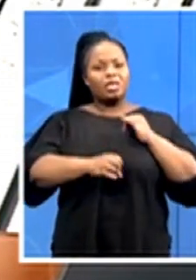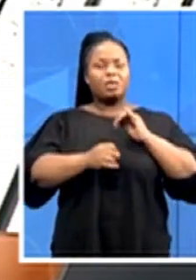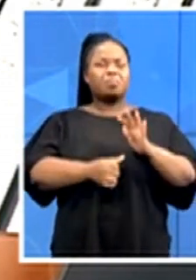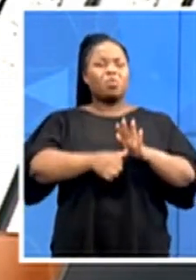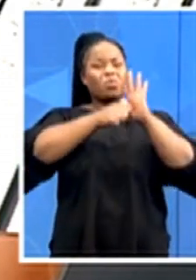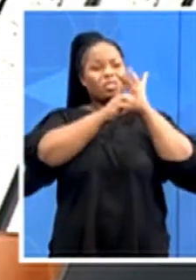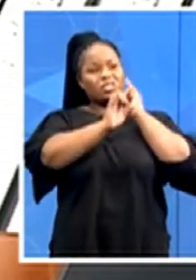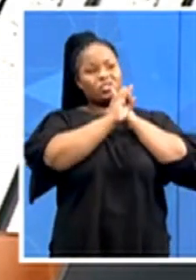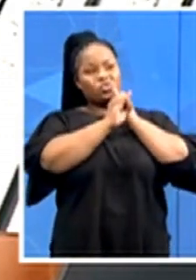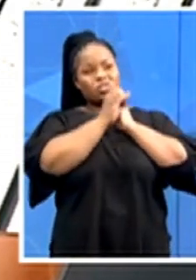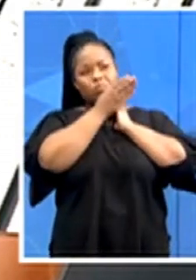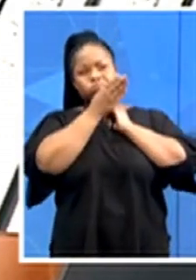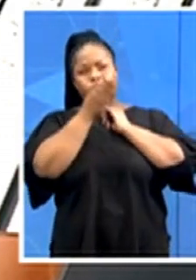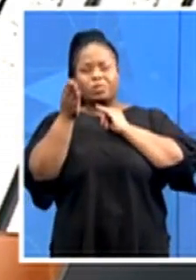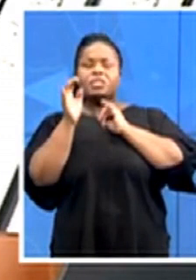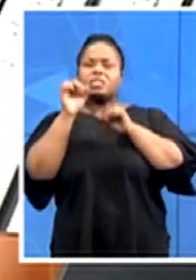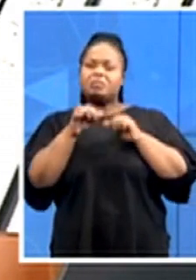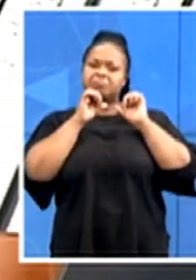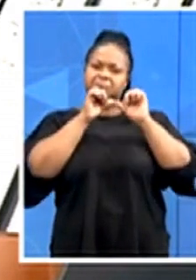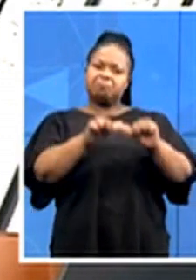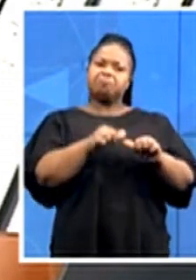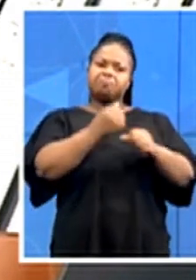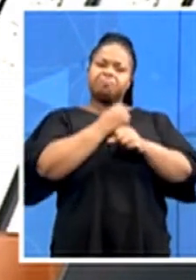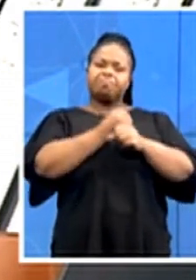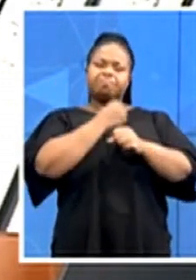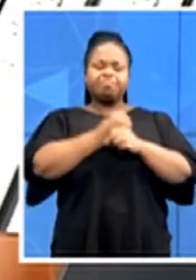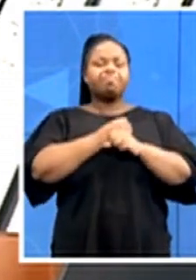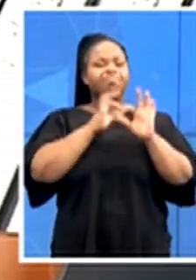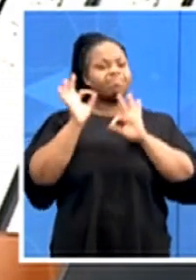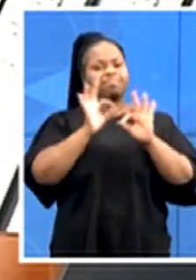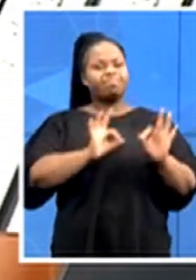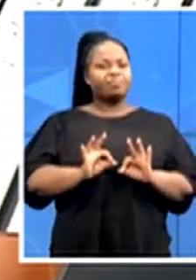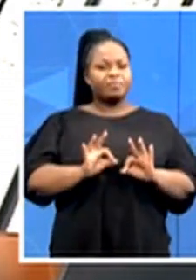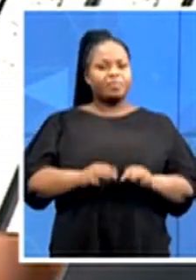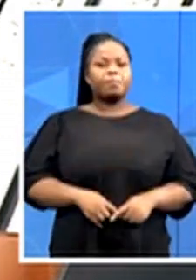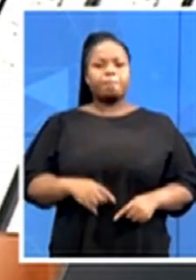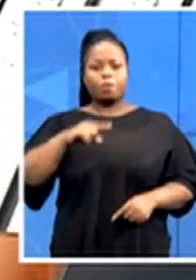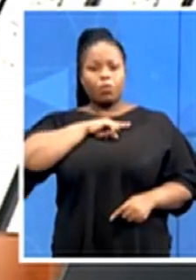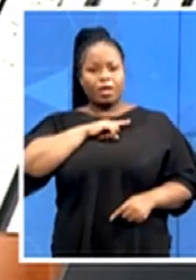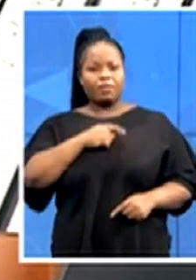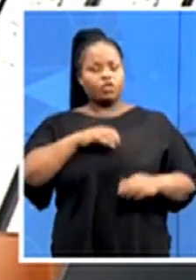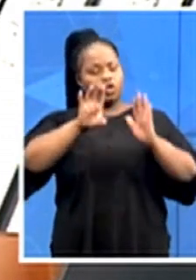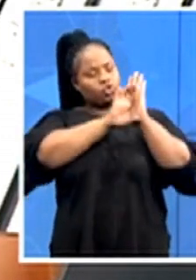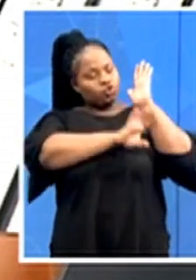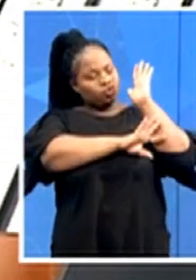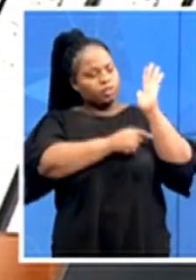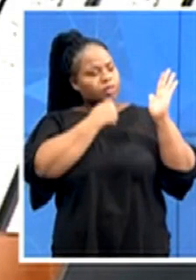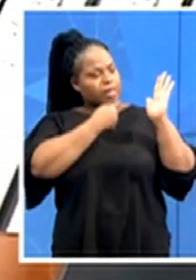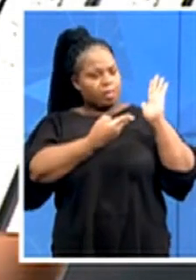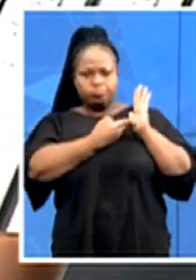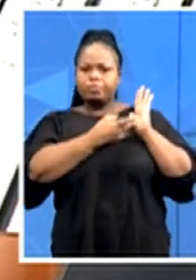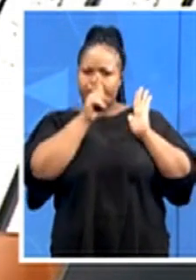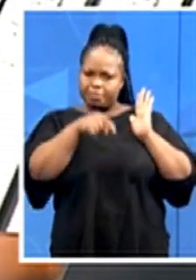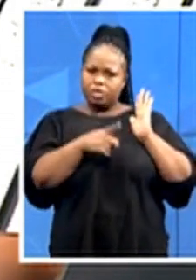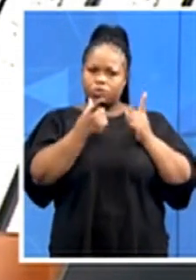work as they needed to and as provided for in the Constitution throughout this period as well.